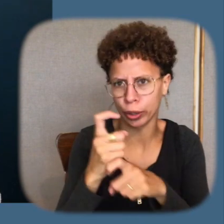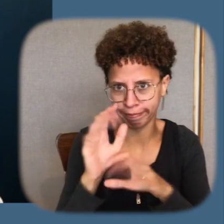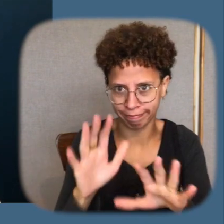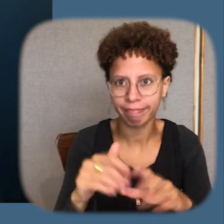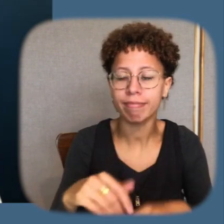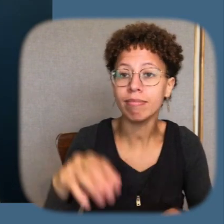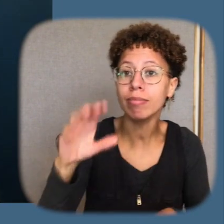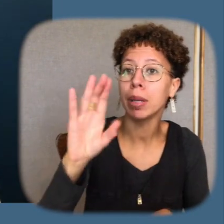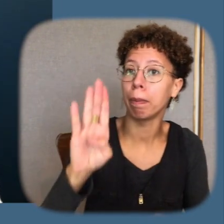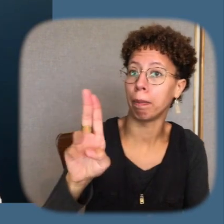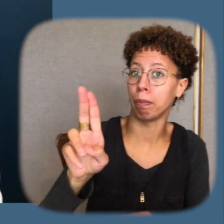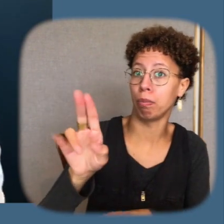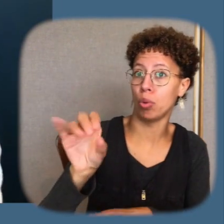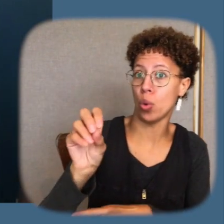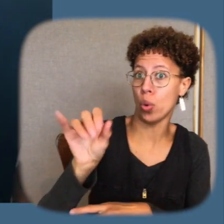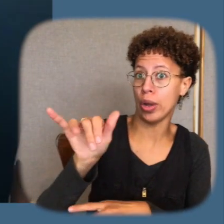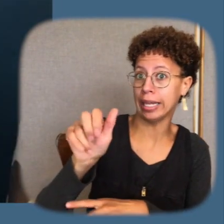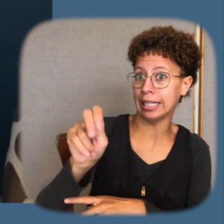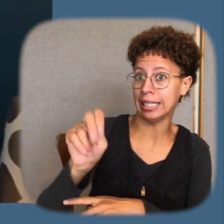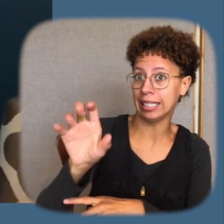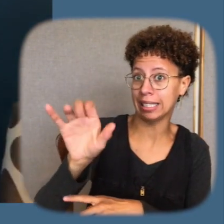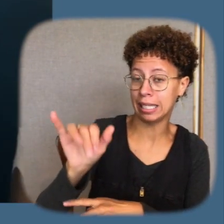buoyancy a boy or a girl?